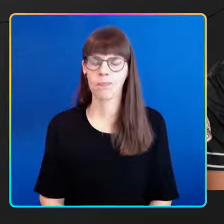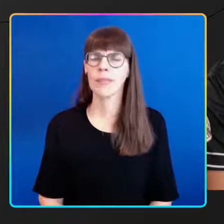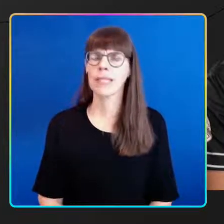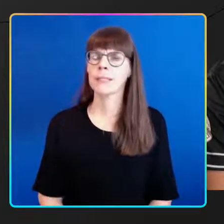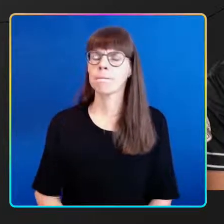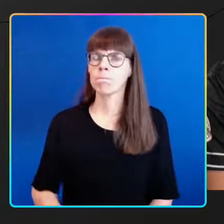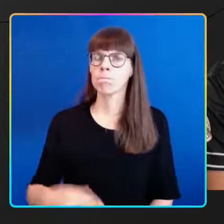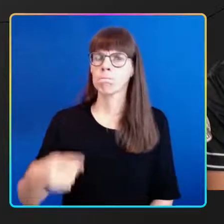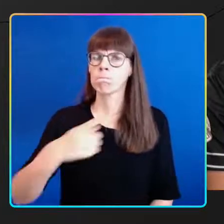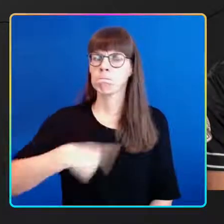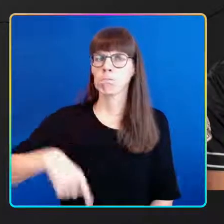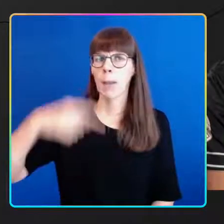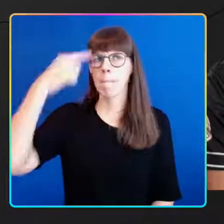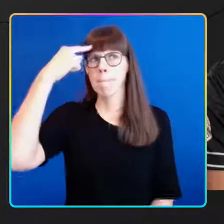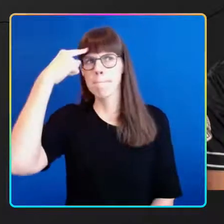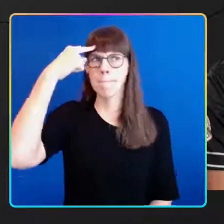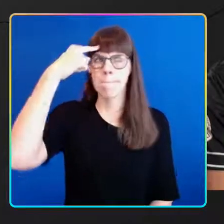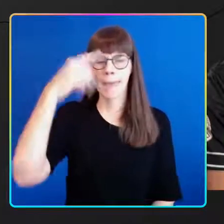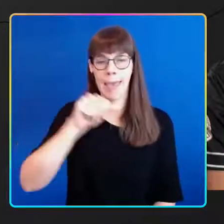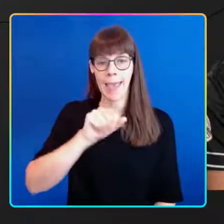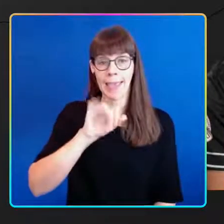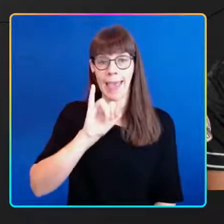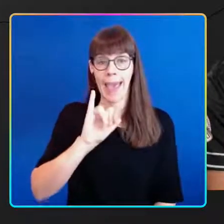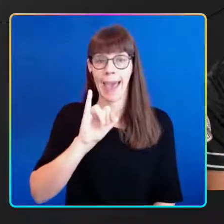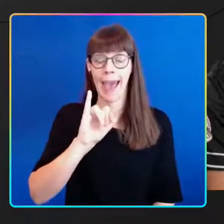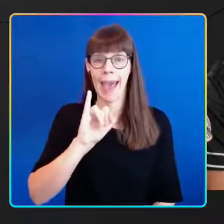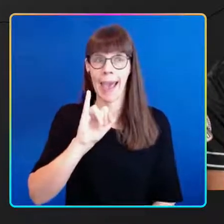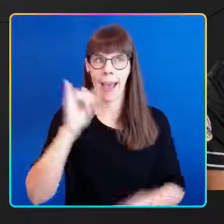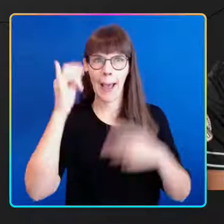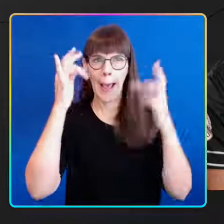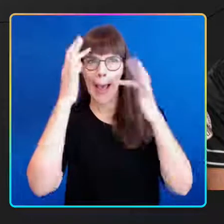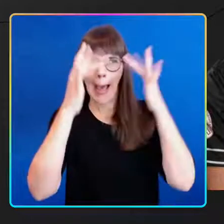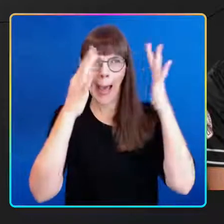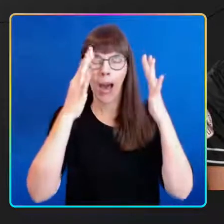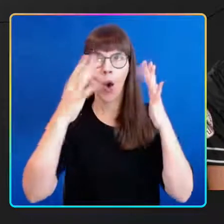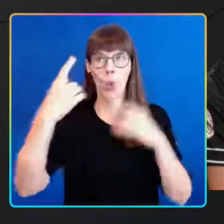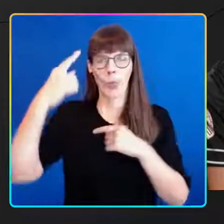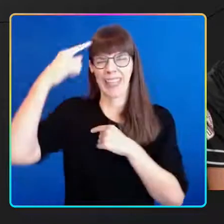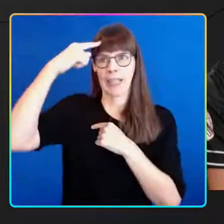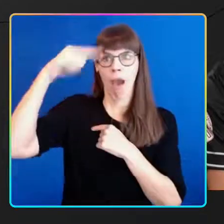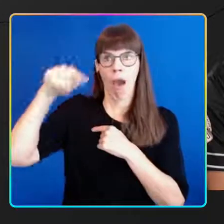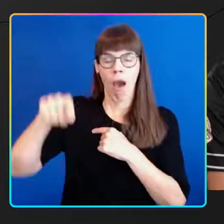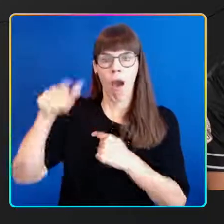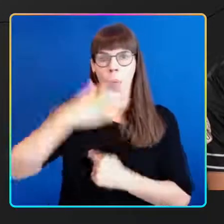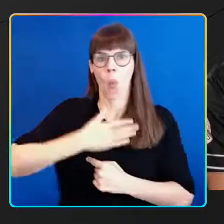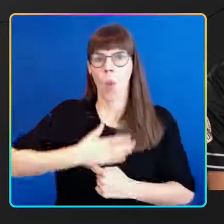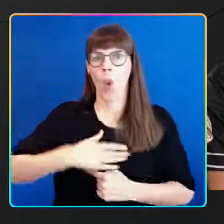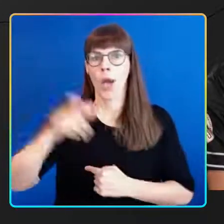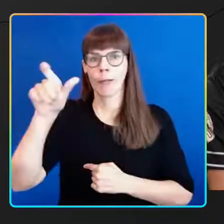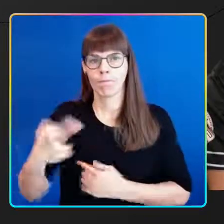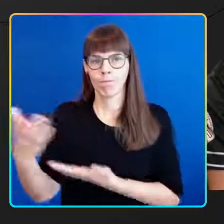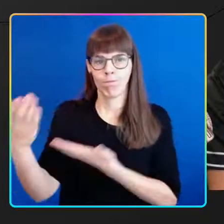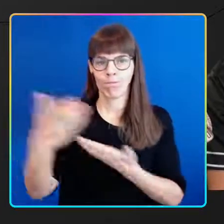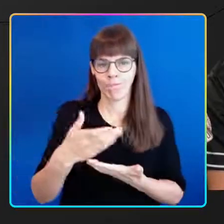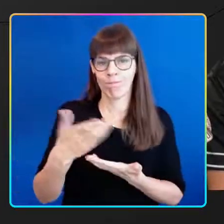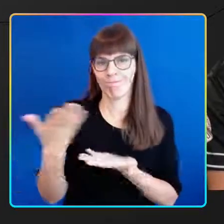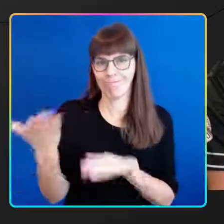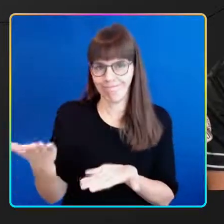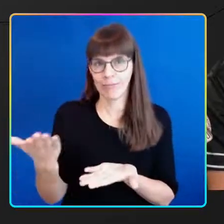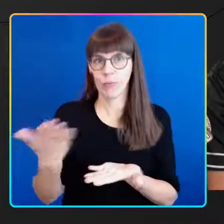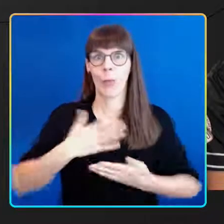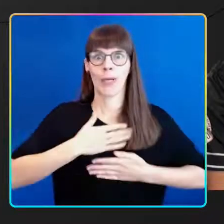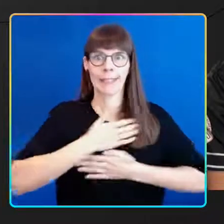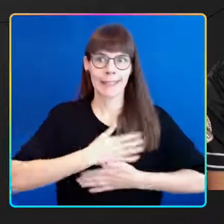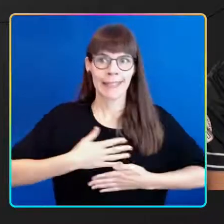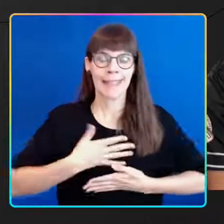of A Bit of AI, Laura was one of the first people that we thought of that we wanted on the show. And so we're so happy that you can